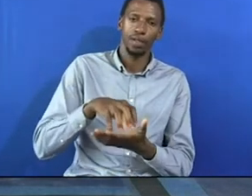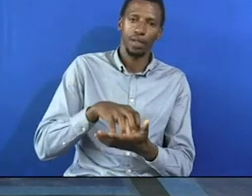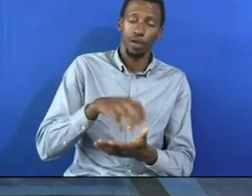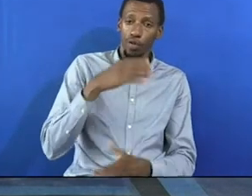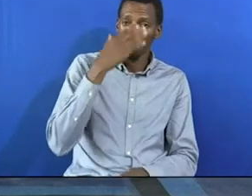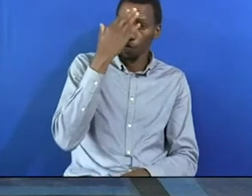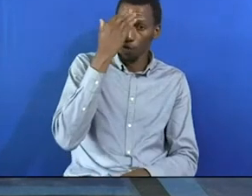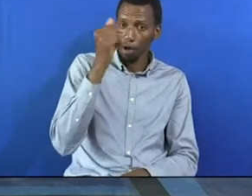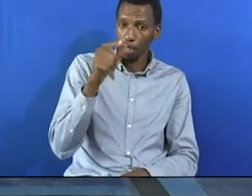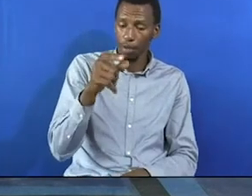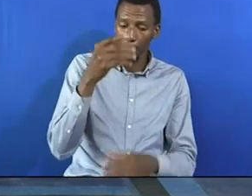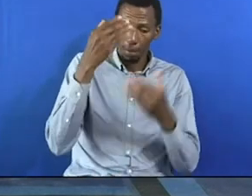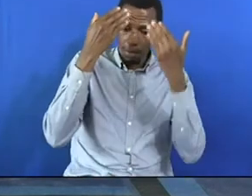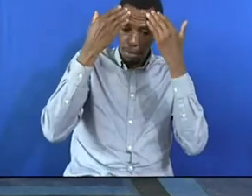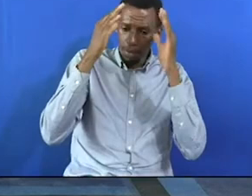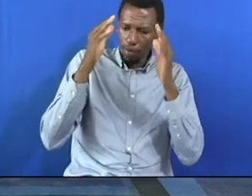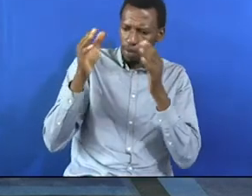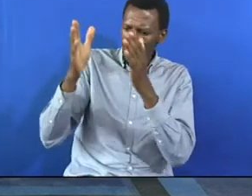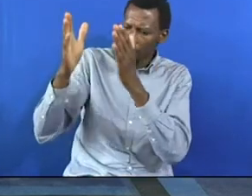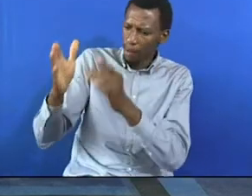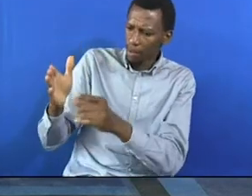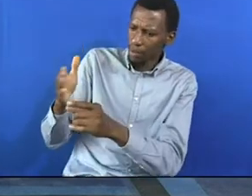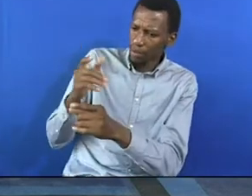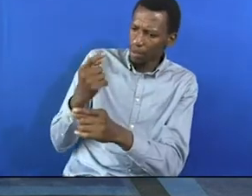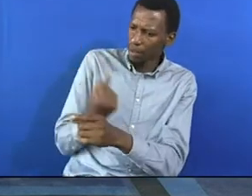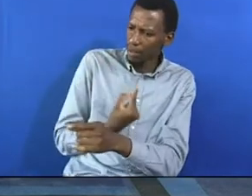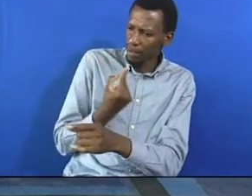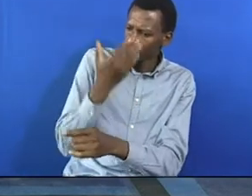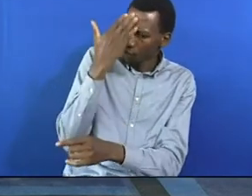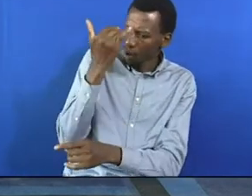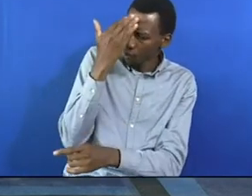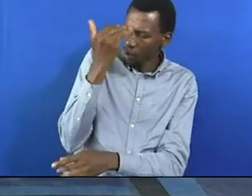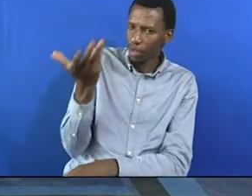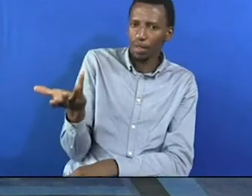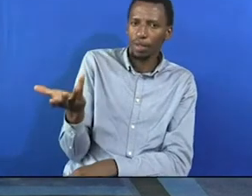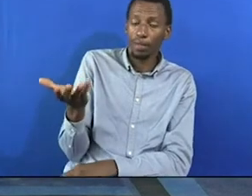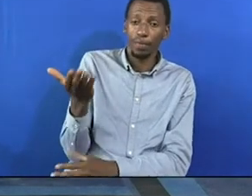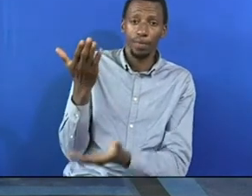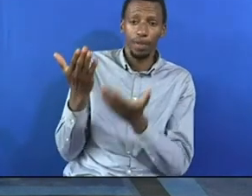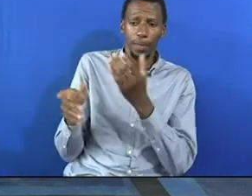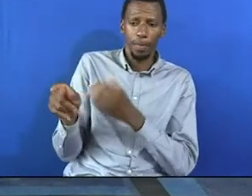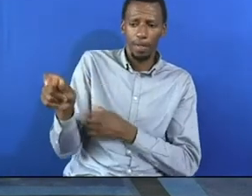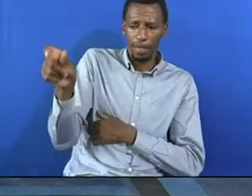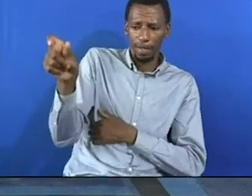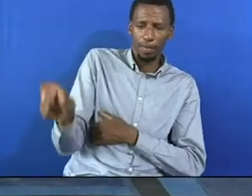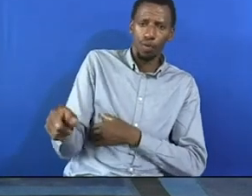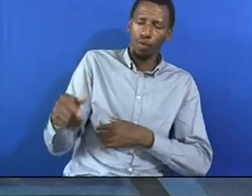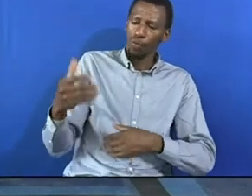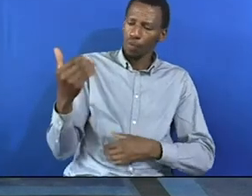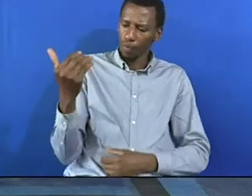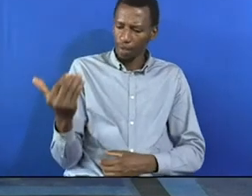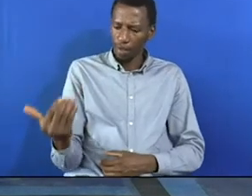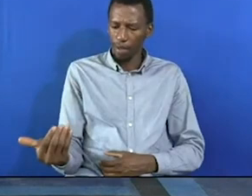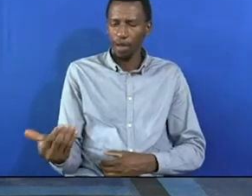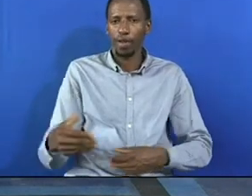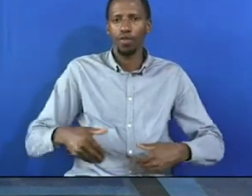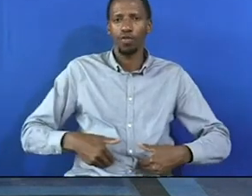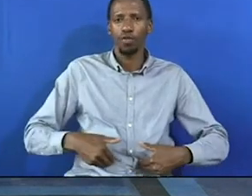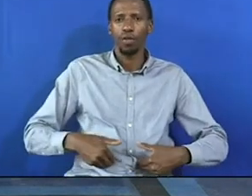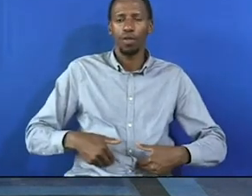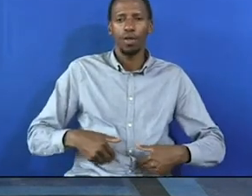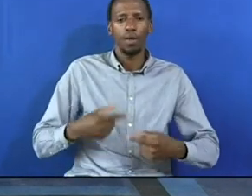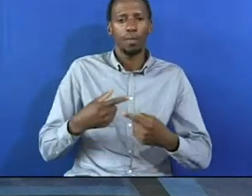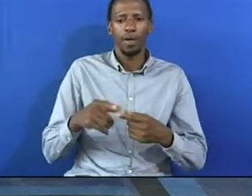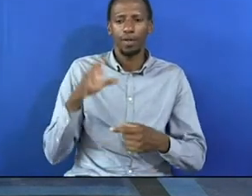know why somebody is single. The person may be young, but they actually lost a spouse.